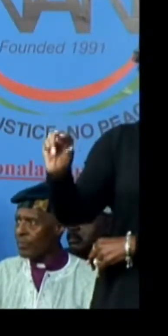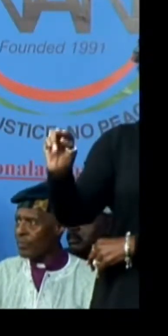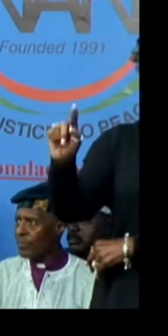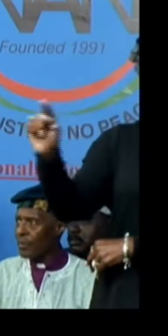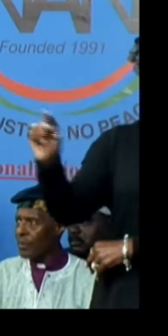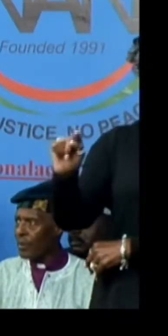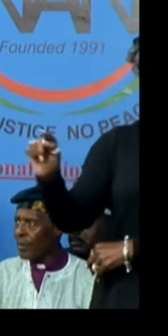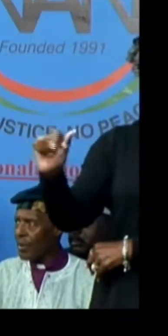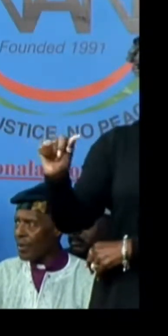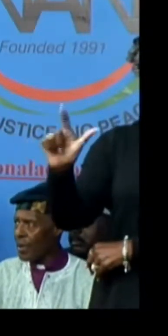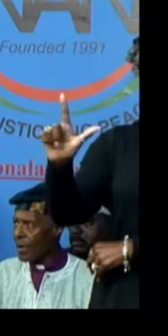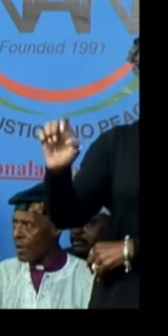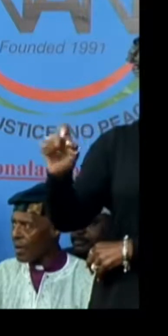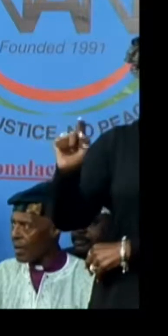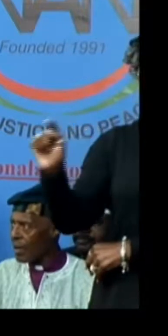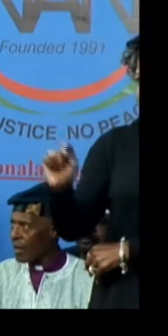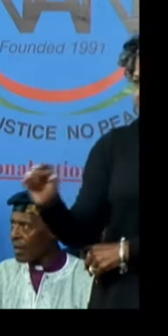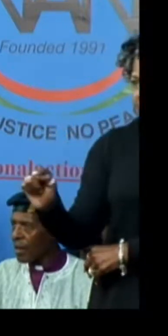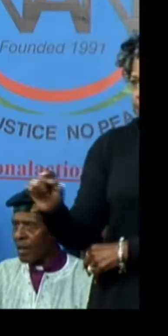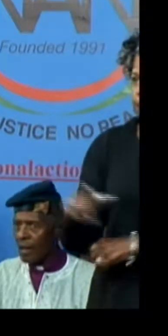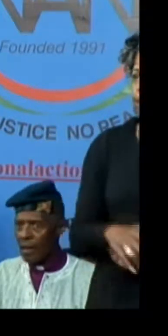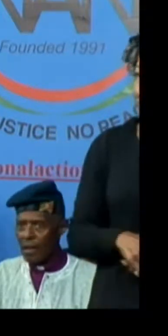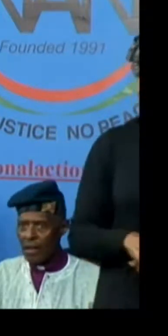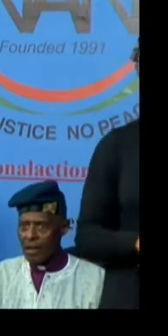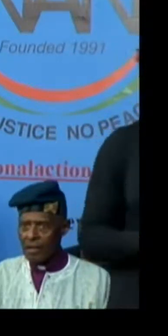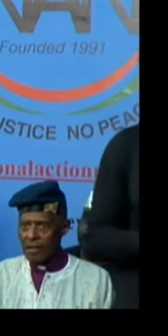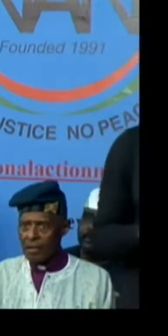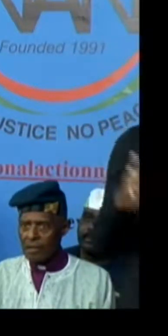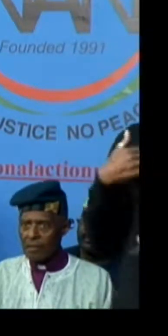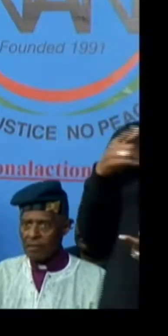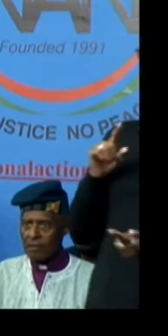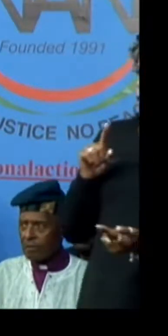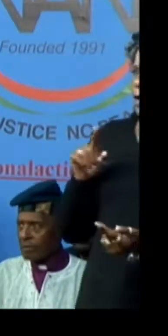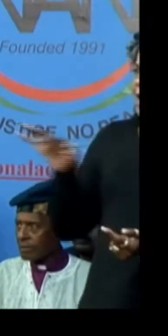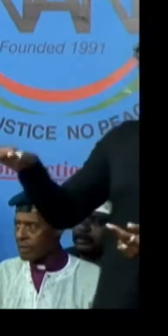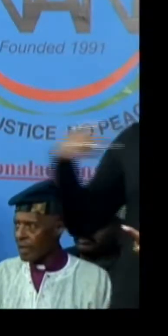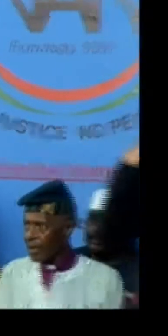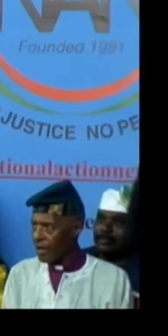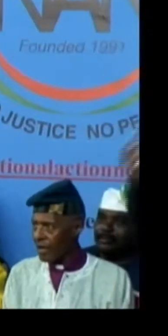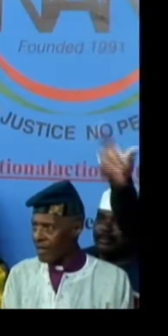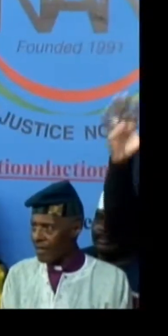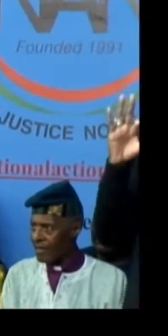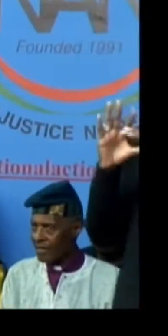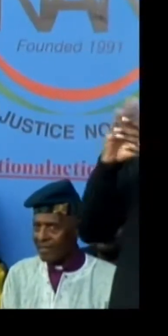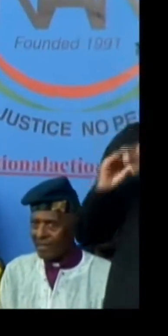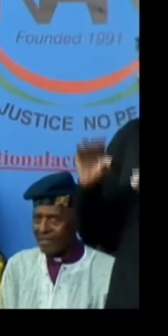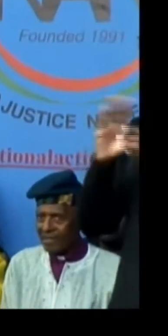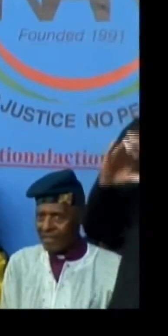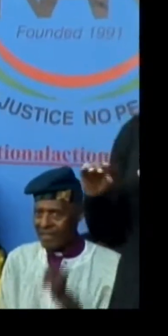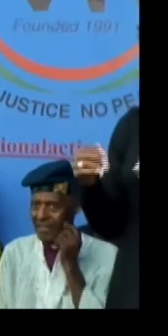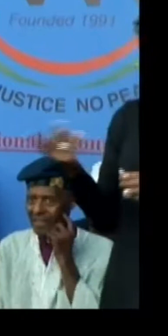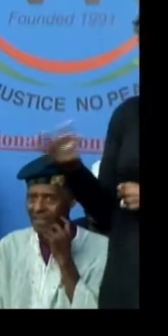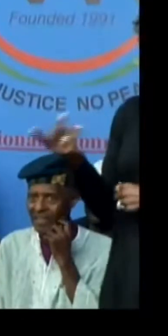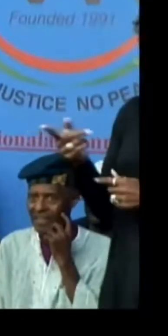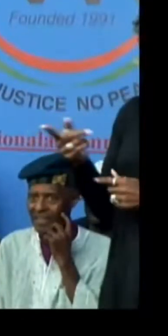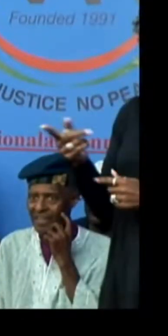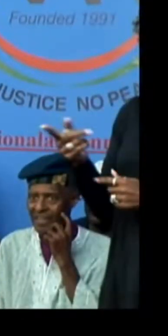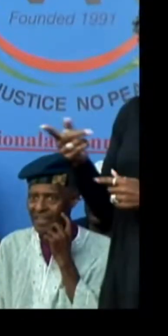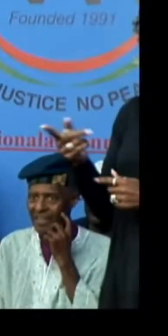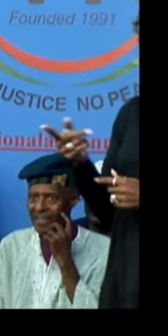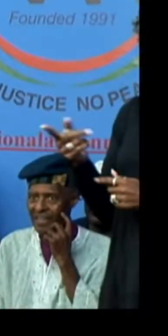I did not remember meeting him at 21, nor did I remember that